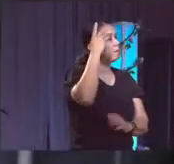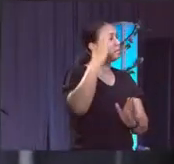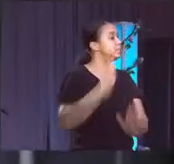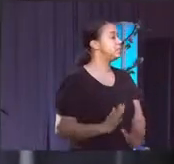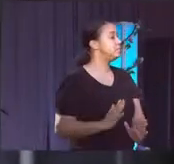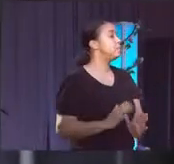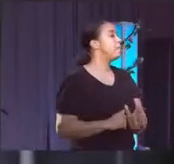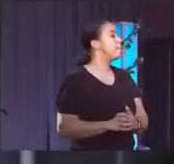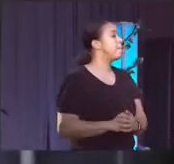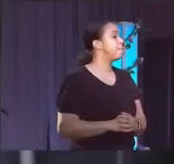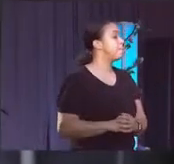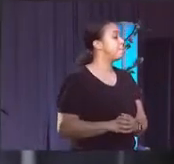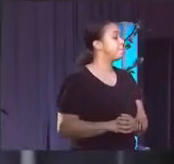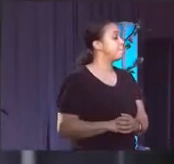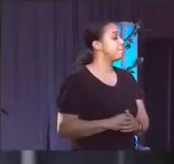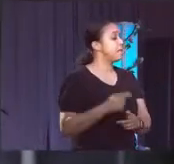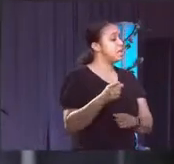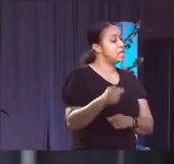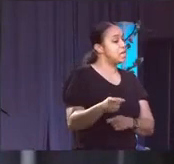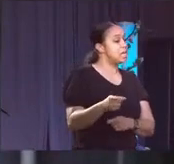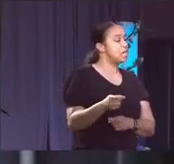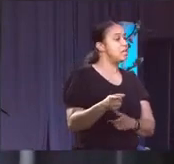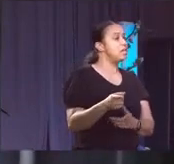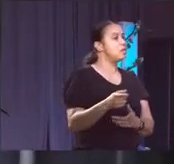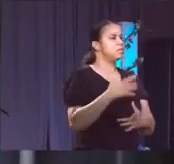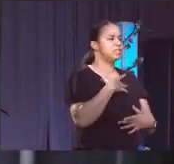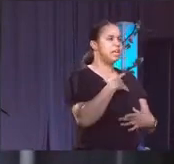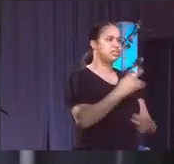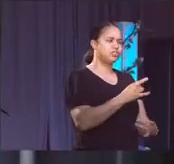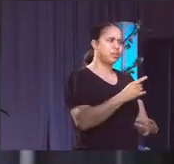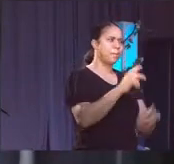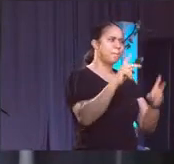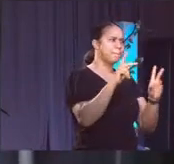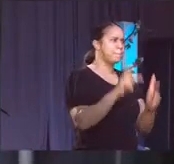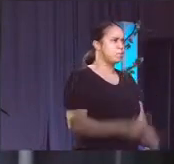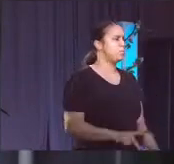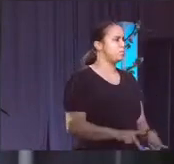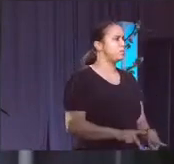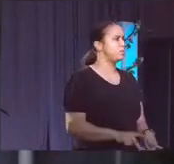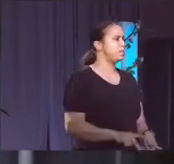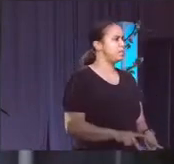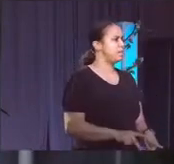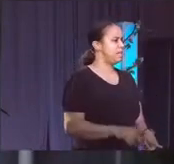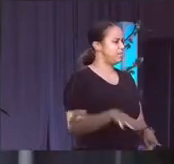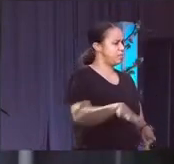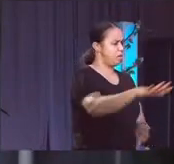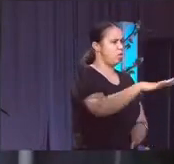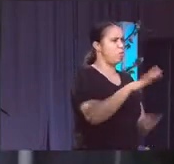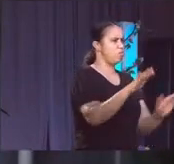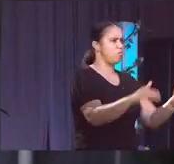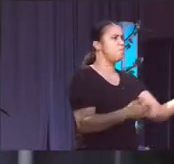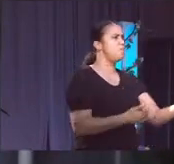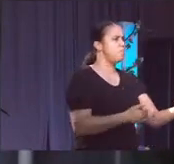And he seemed like the most interesting person in the room.